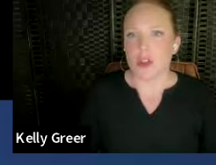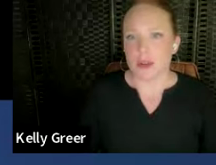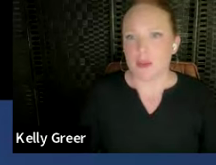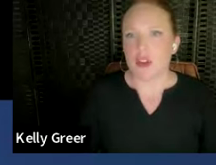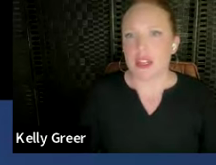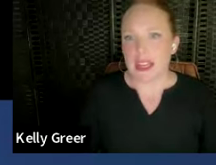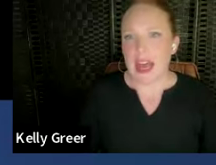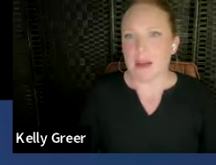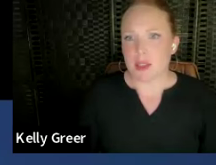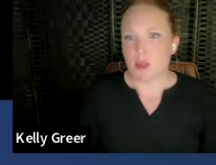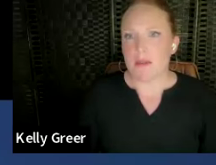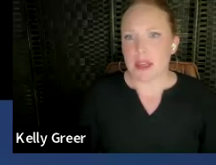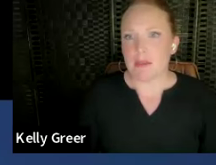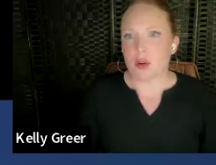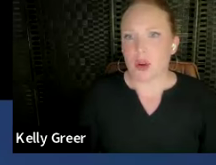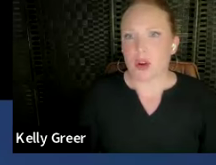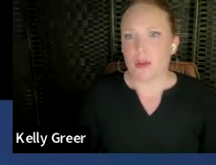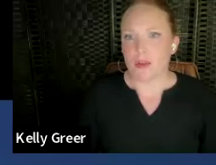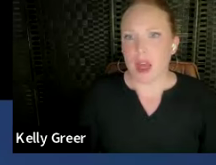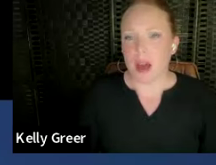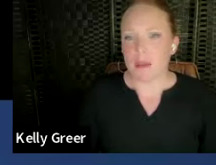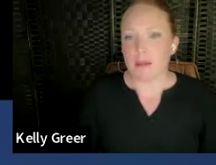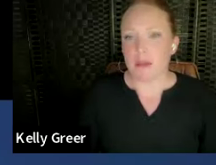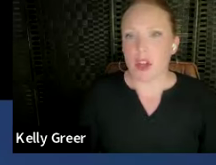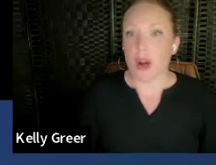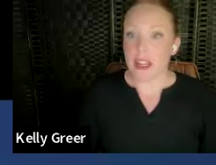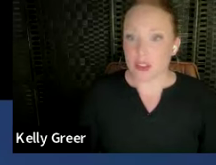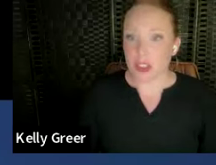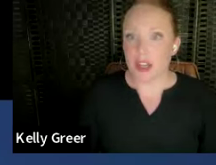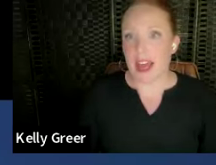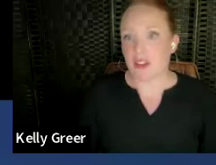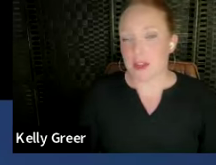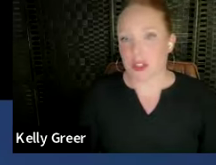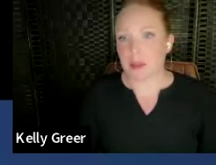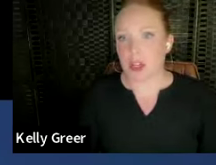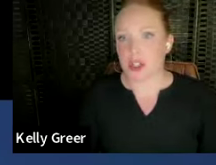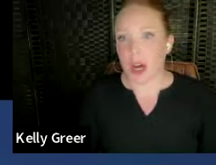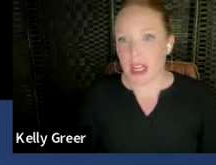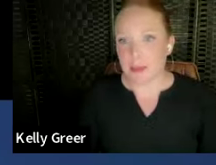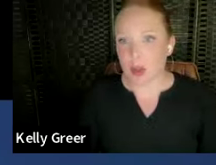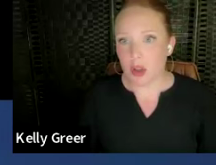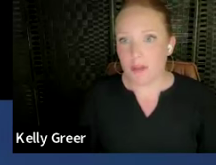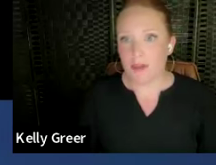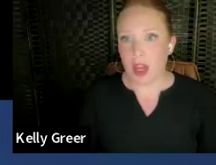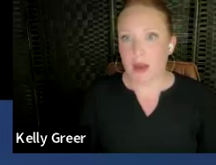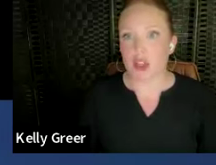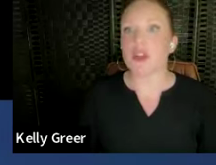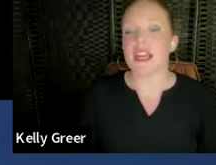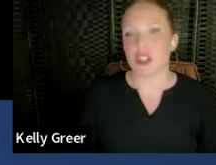so there was community gap when people are injured, they have to be transported to a